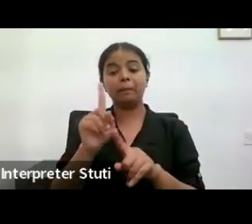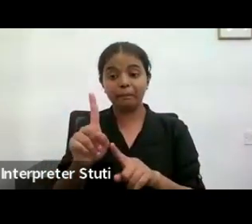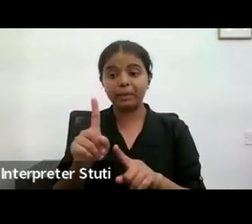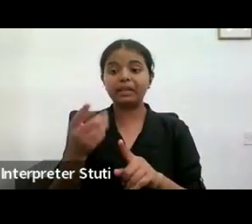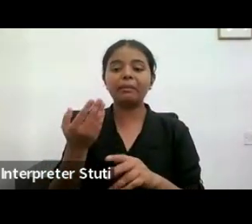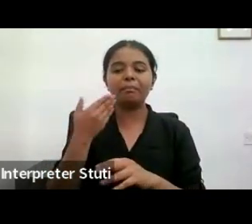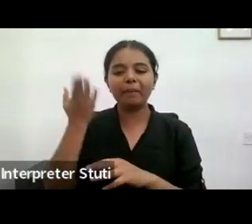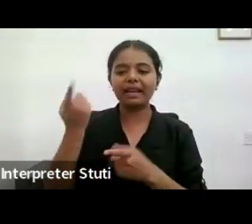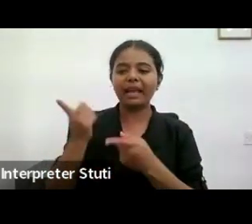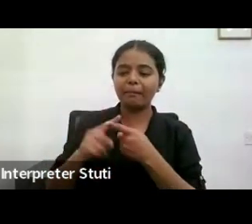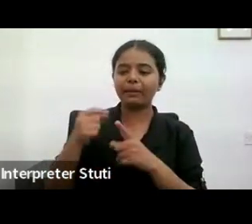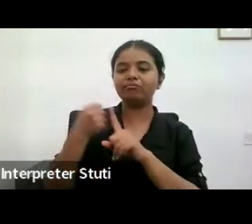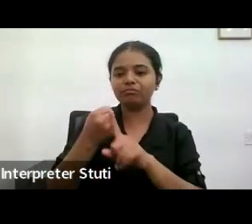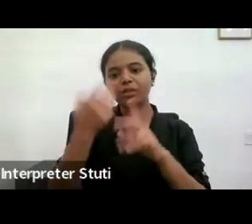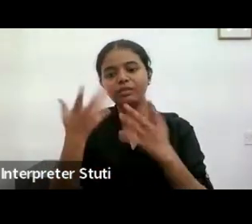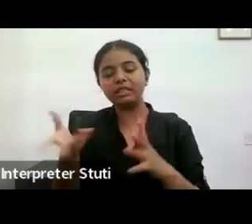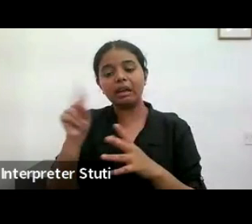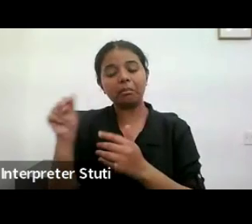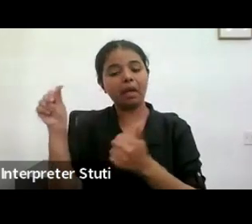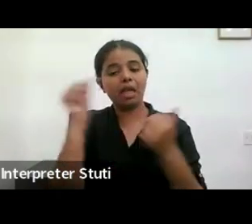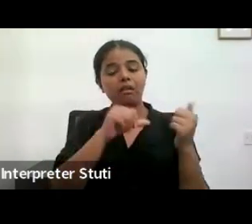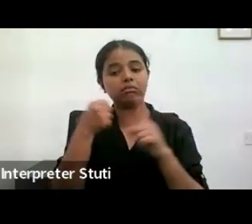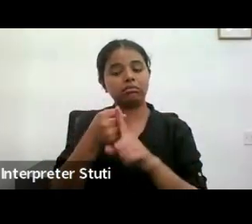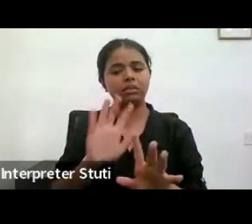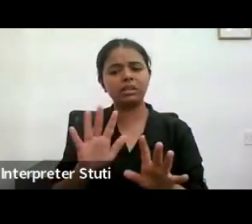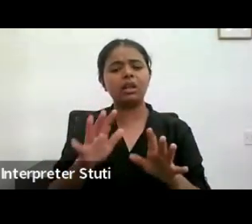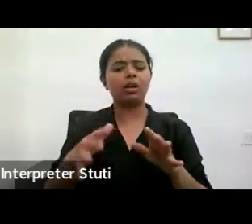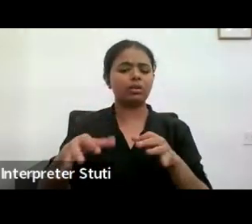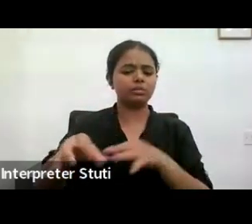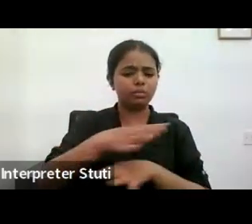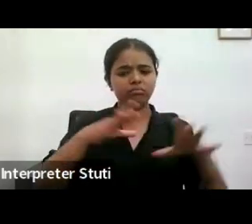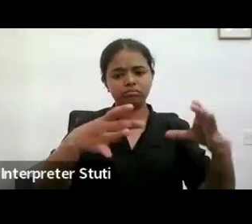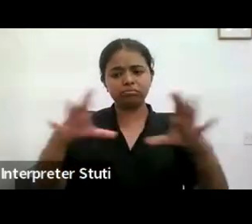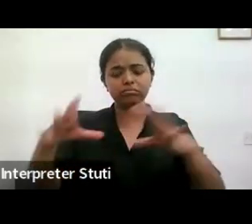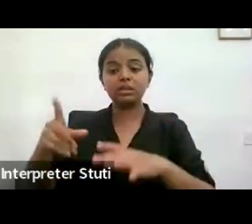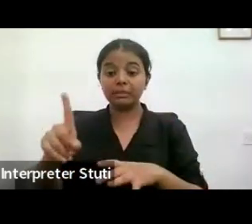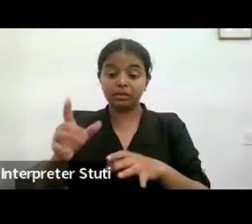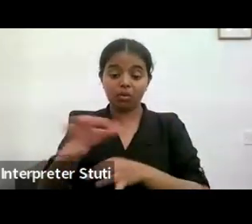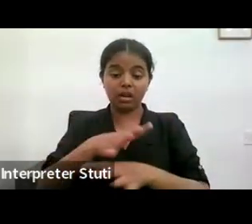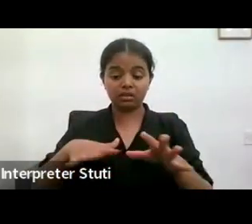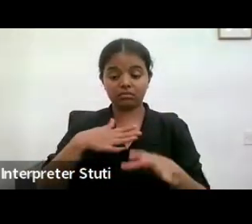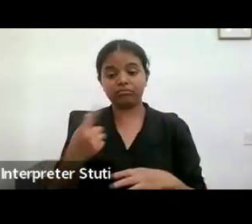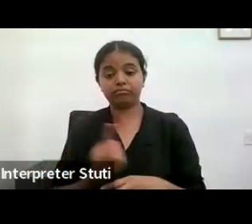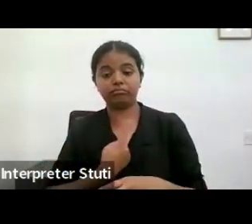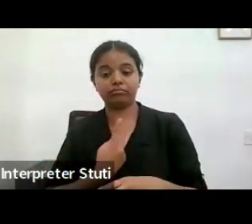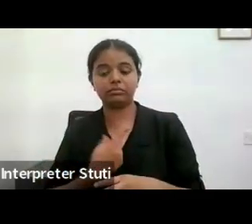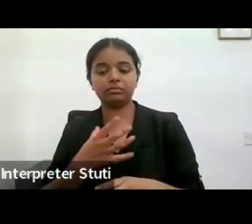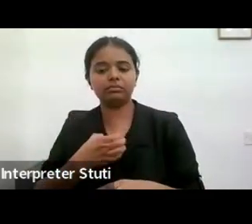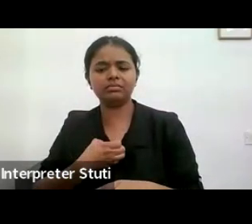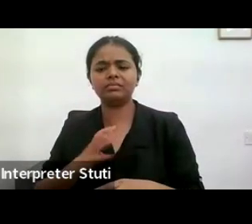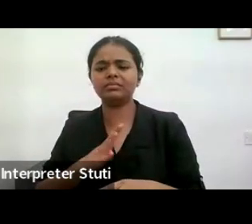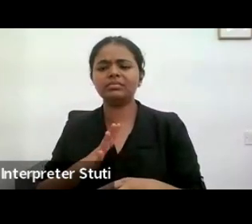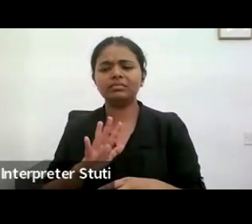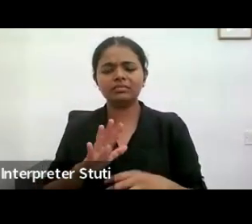become necessarily a specialized organization. Partnering with organizations of people with